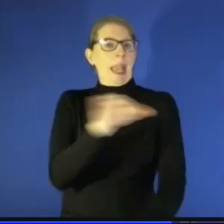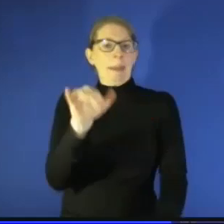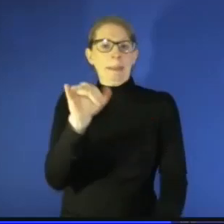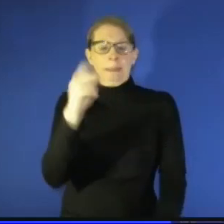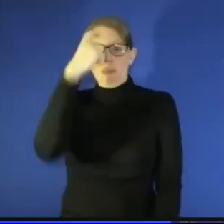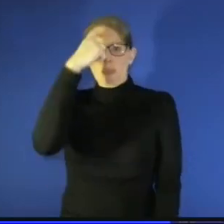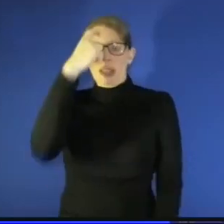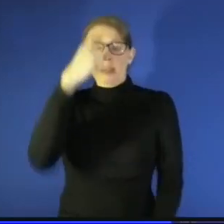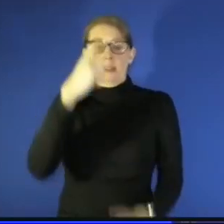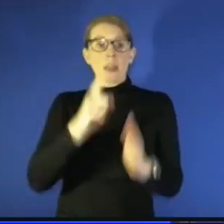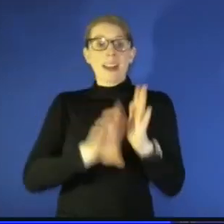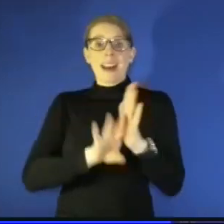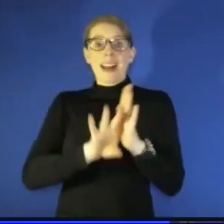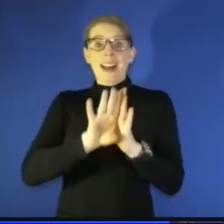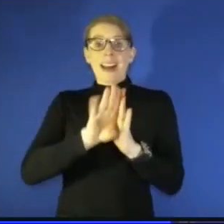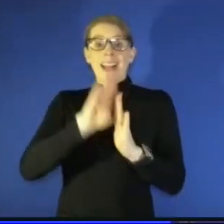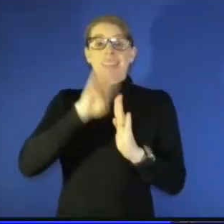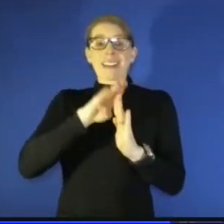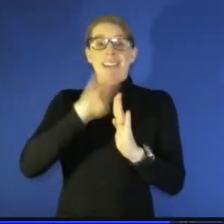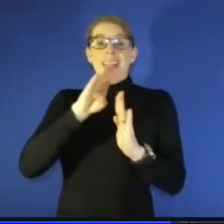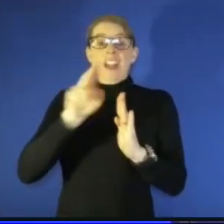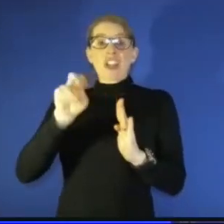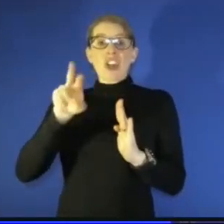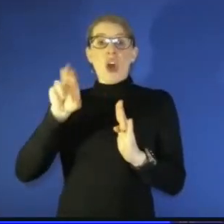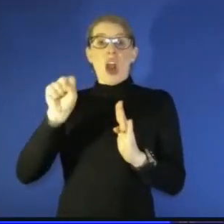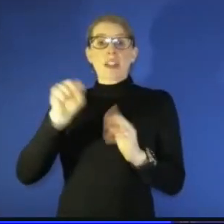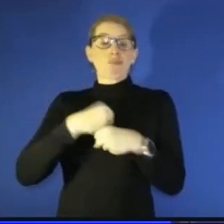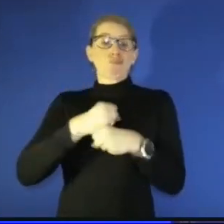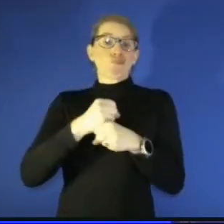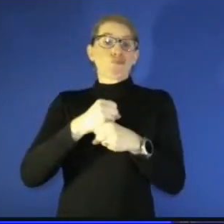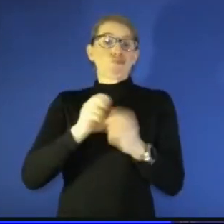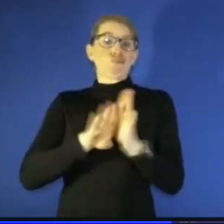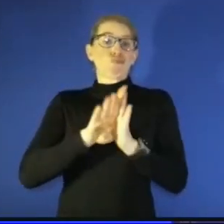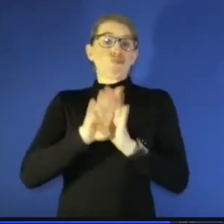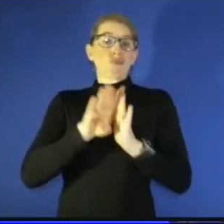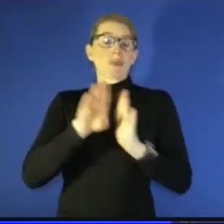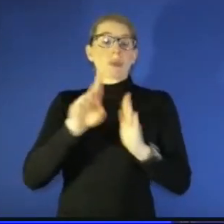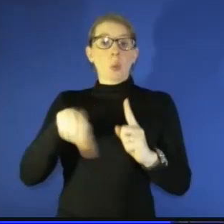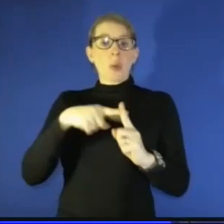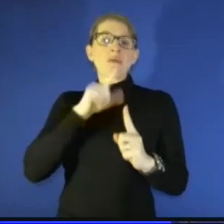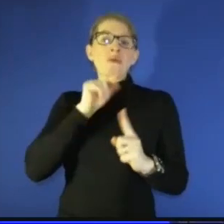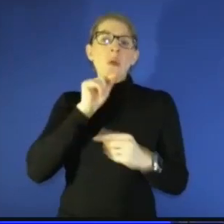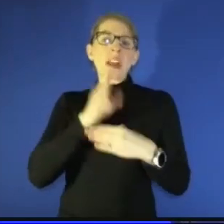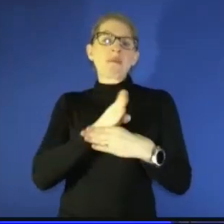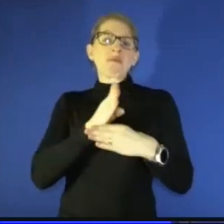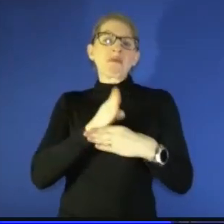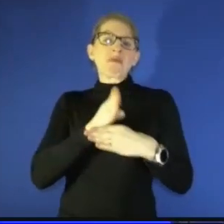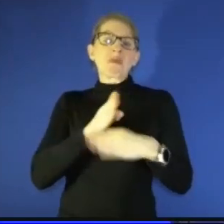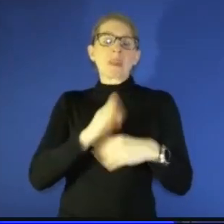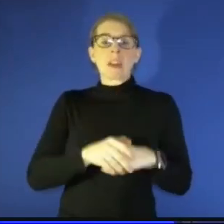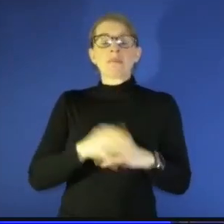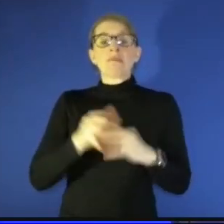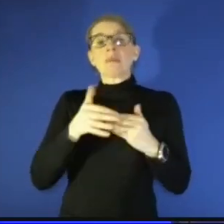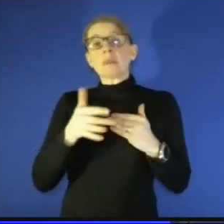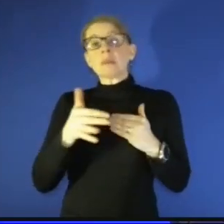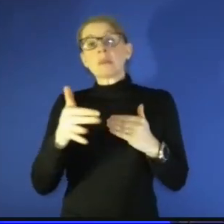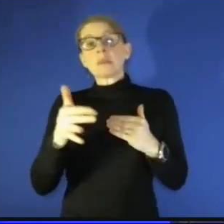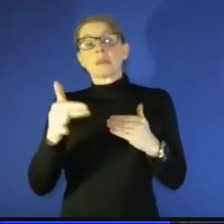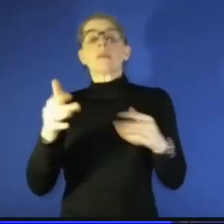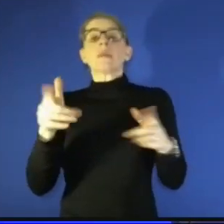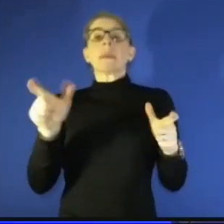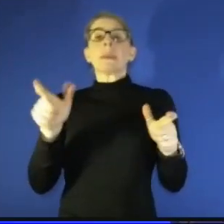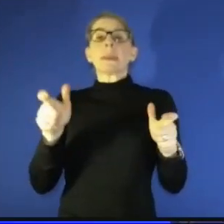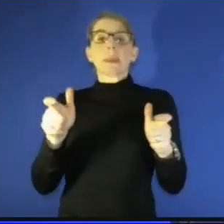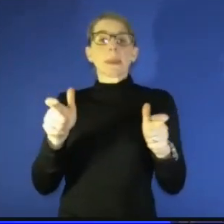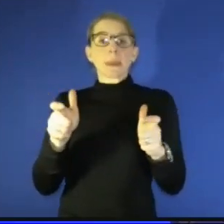in terms of its number of neurons somewhere in the mid-20s, we believe, and then over decades, it is shrinking over time,